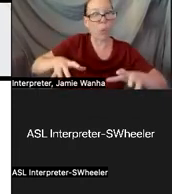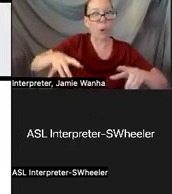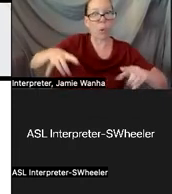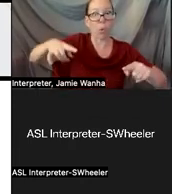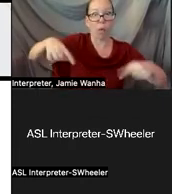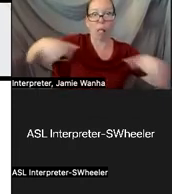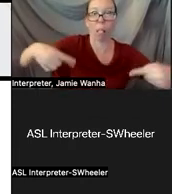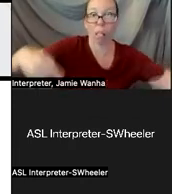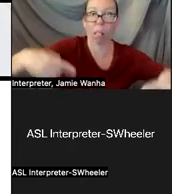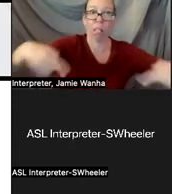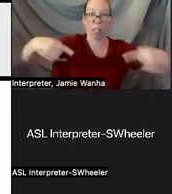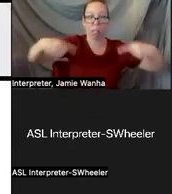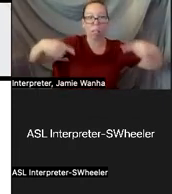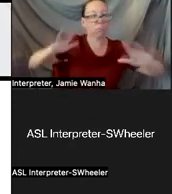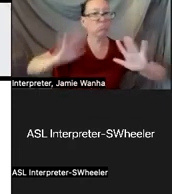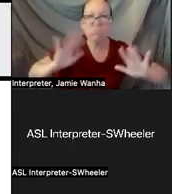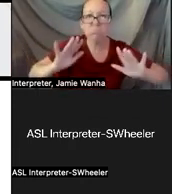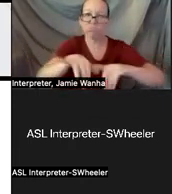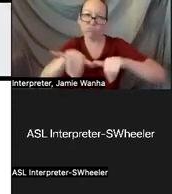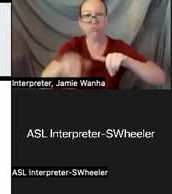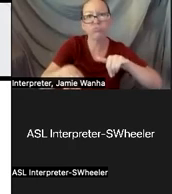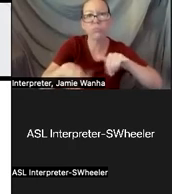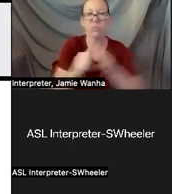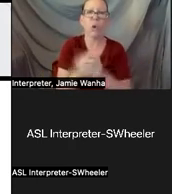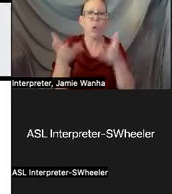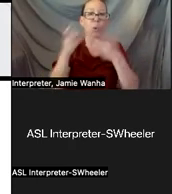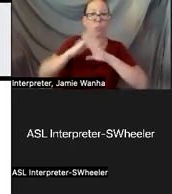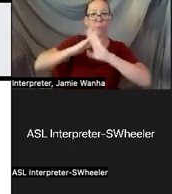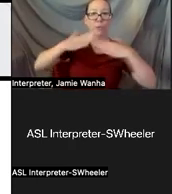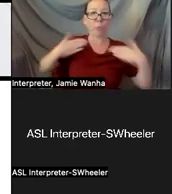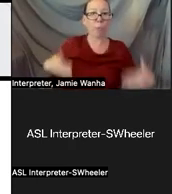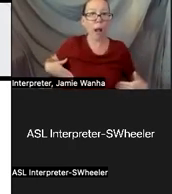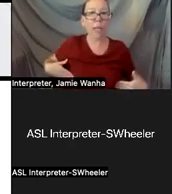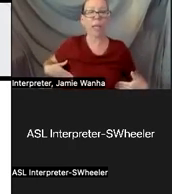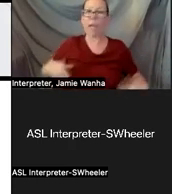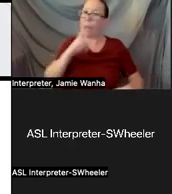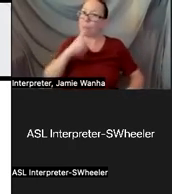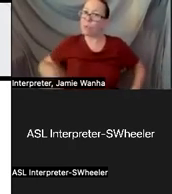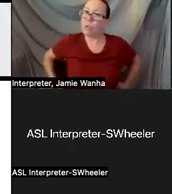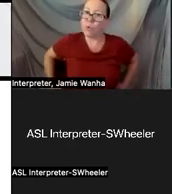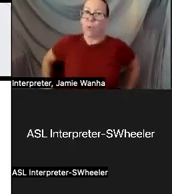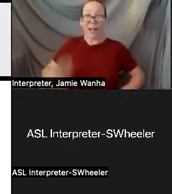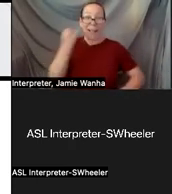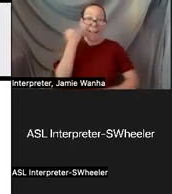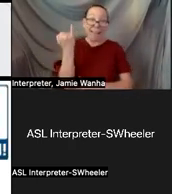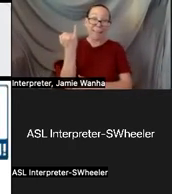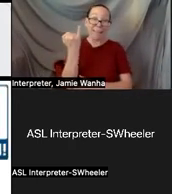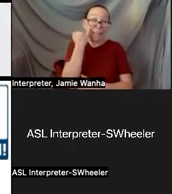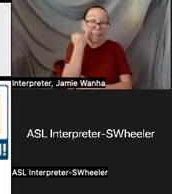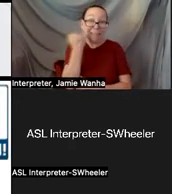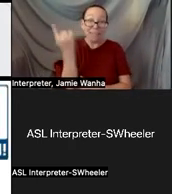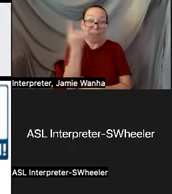protecting your most vital body parts and making sure that you're not, if you do get hit by something, that you're more likely